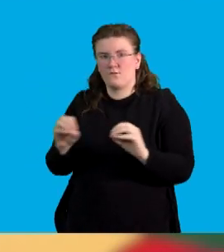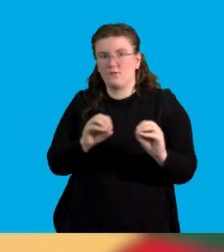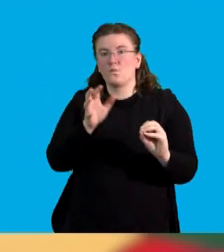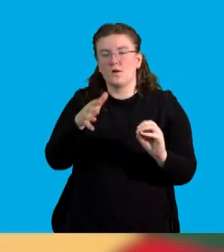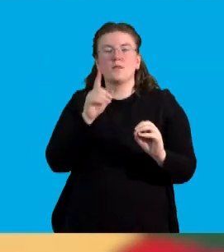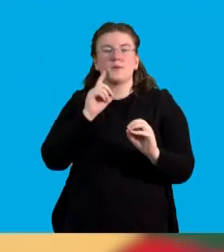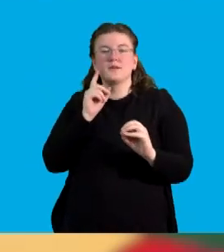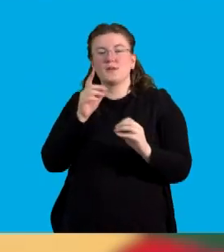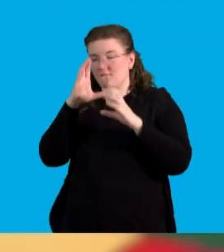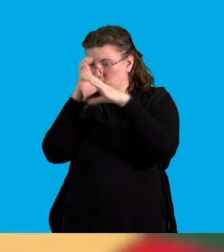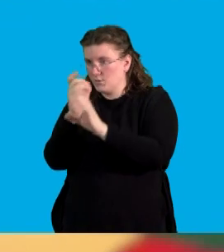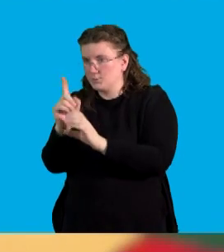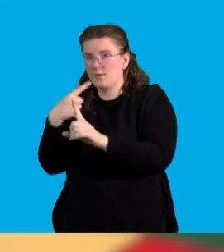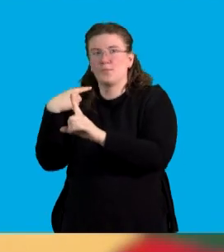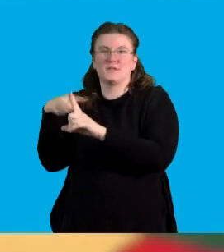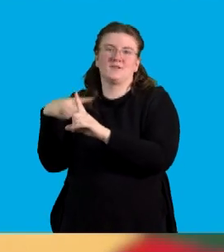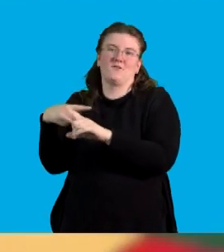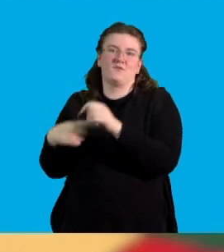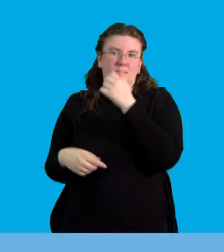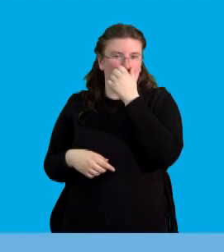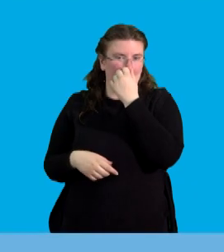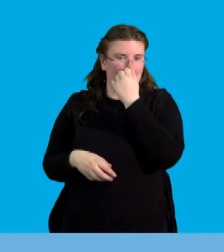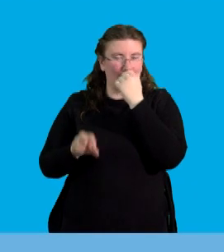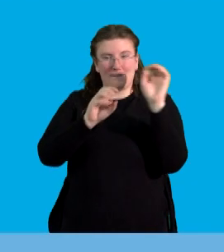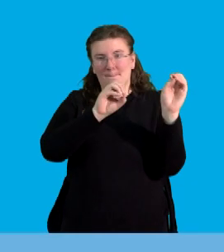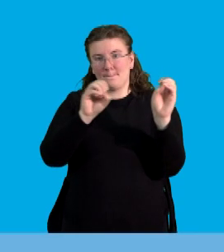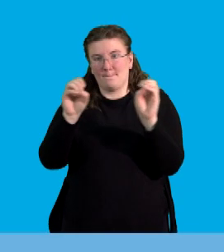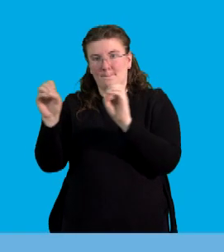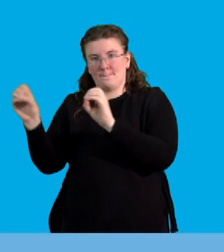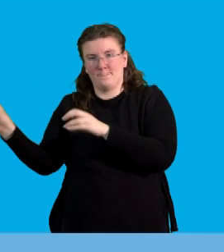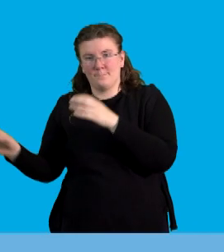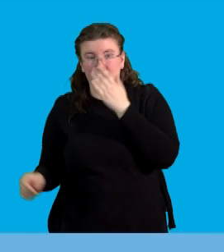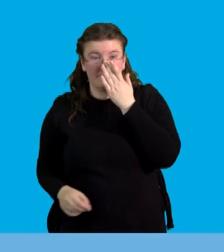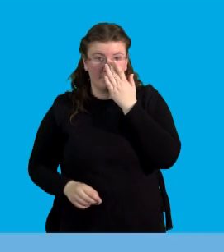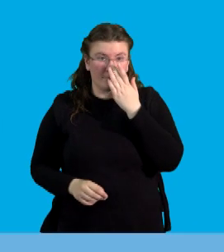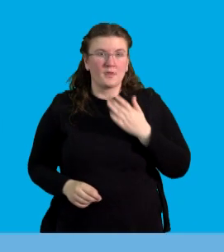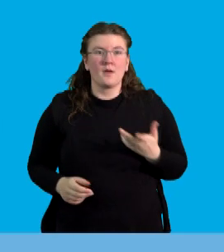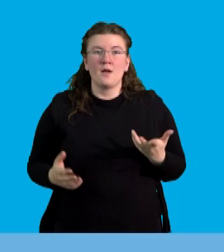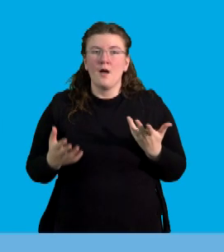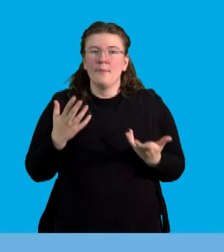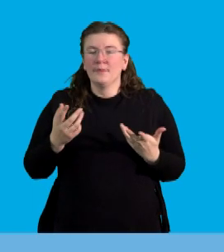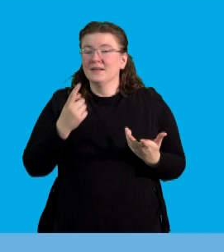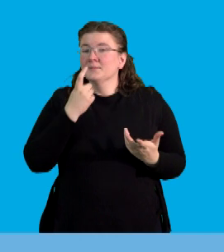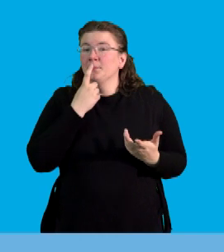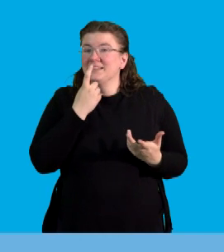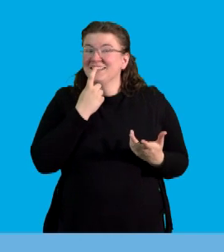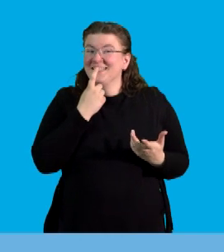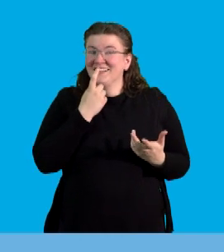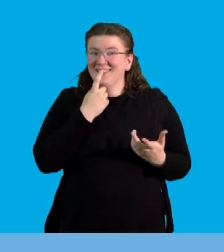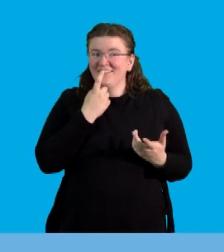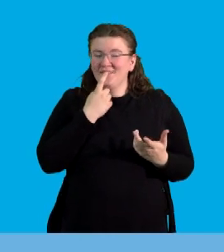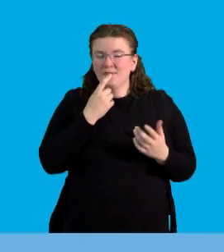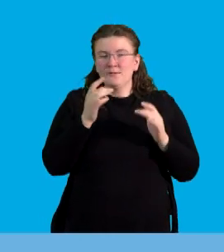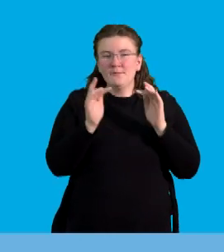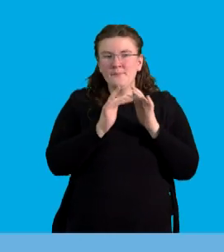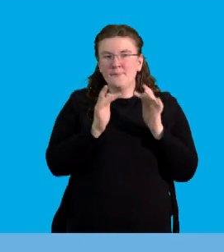towards the positive terminal. In addition to that, if a metal, or rather a conducting wire, is connected to